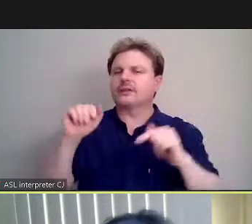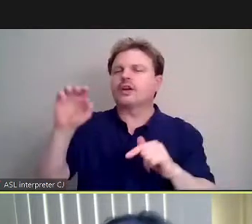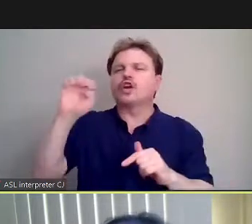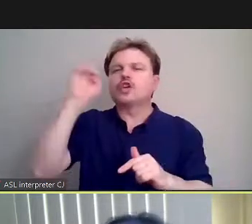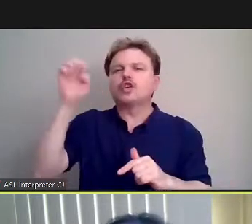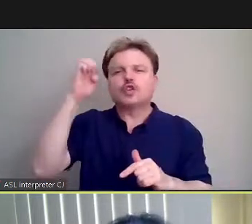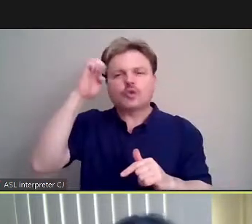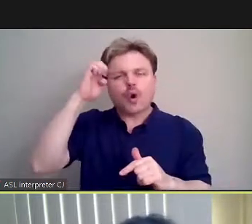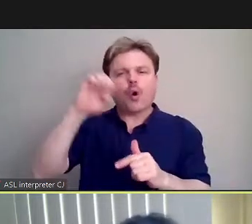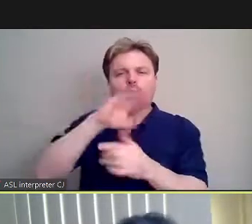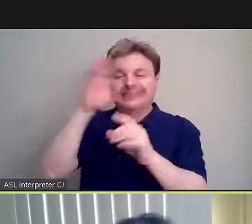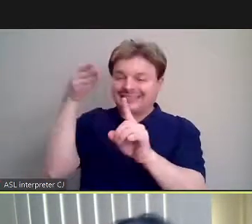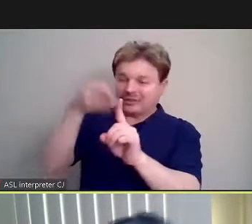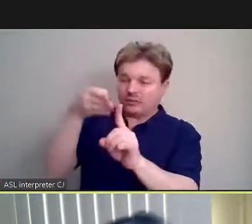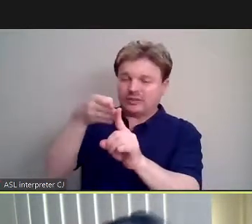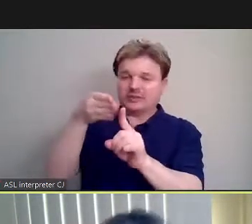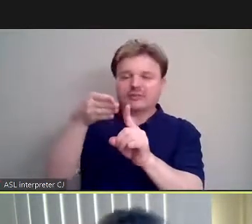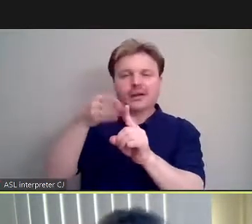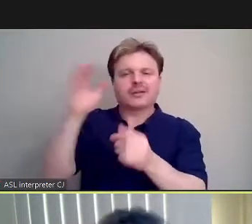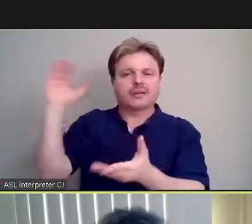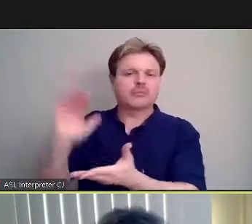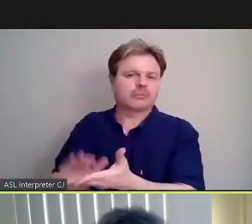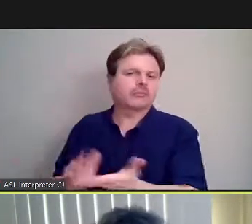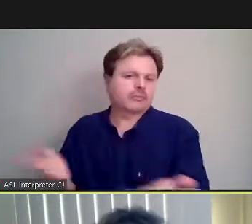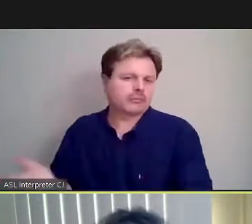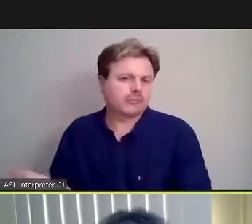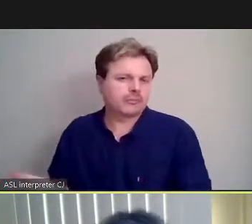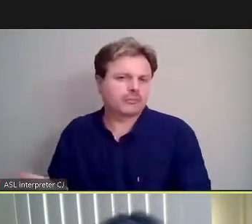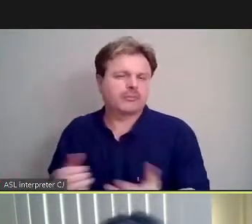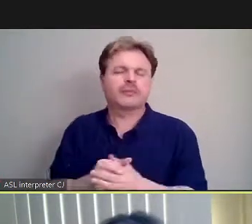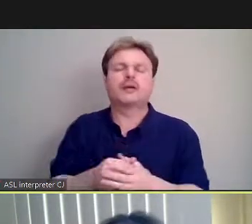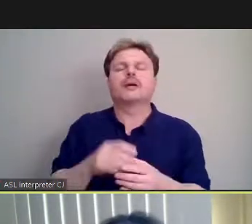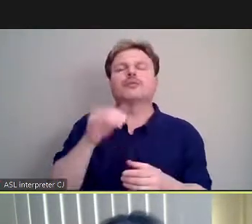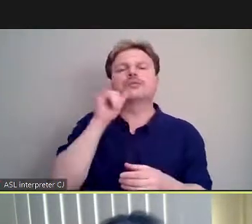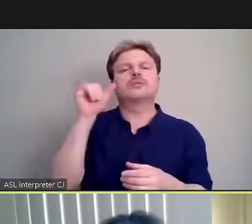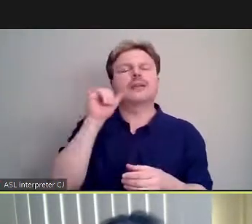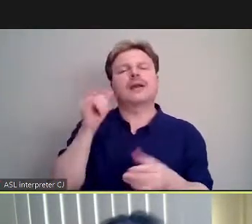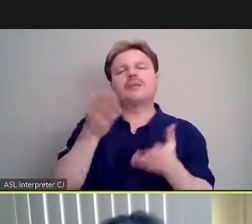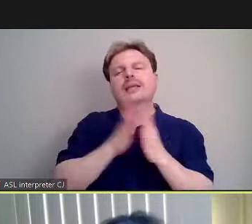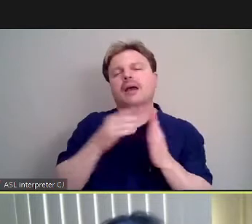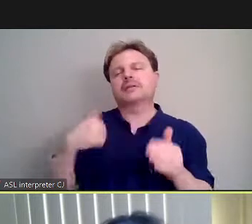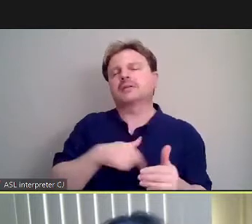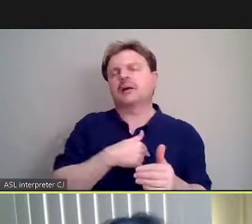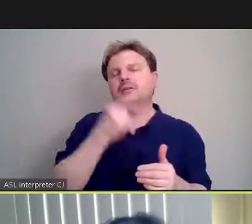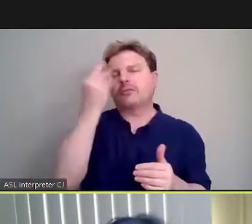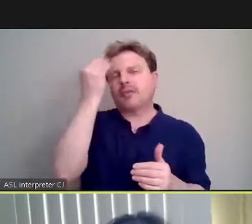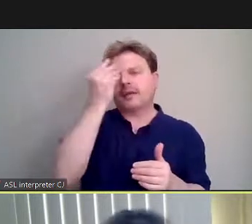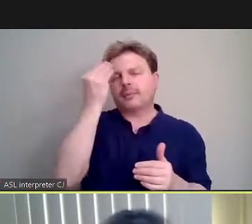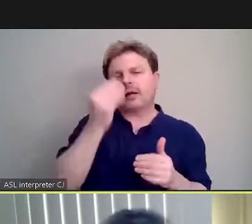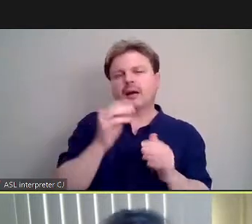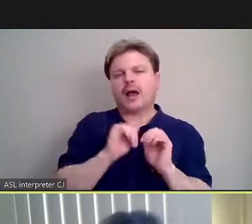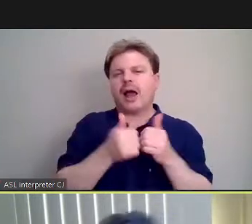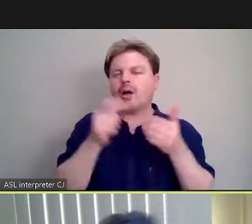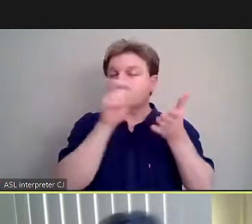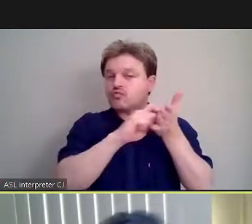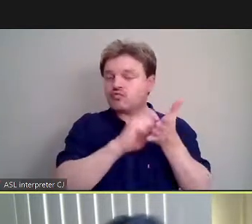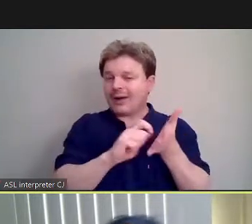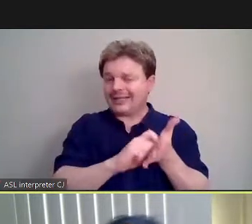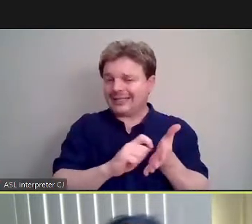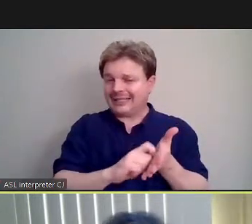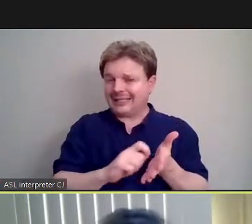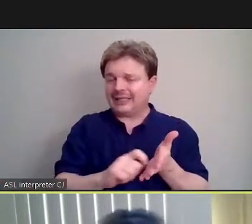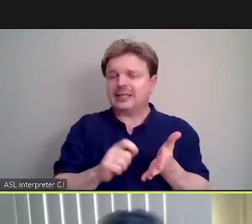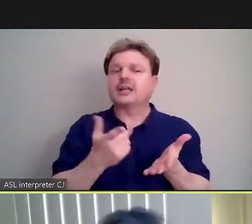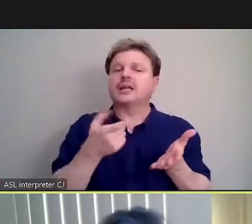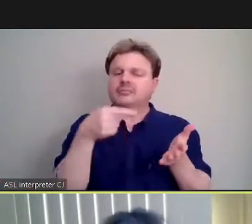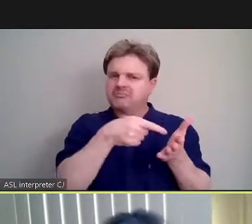recede. And so yesterday, I was asking us to think about how writing is a way of